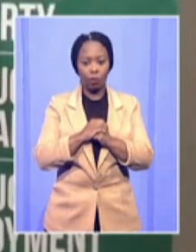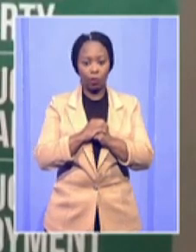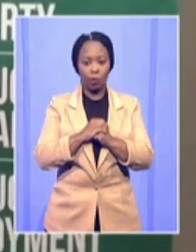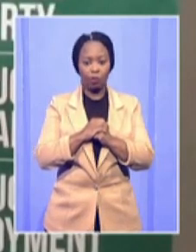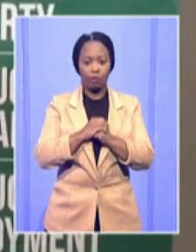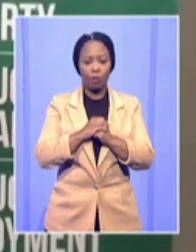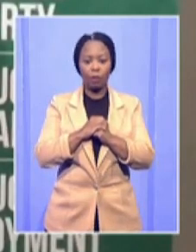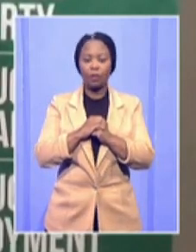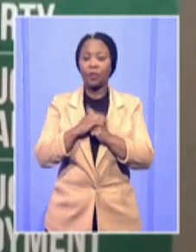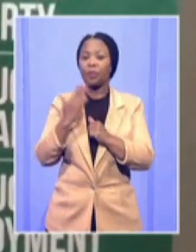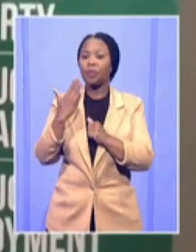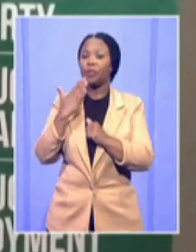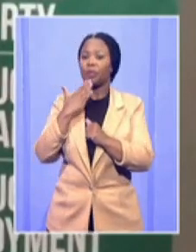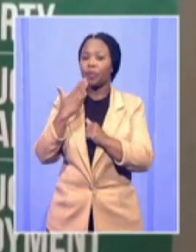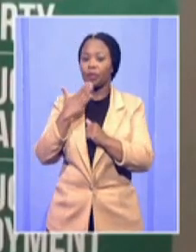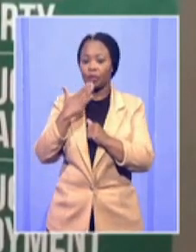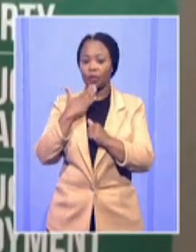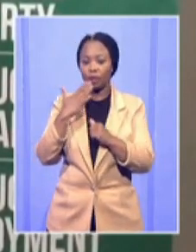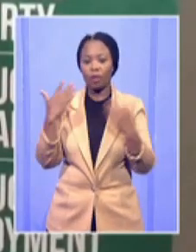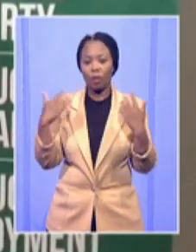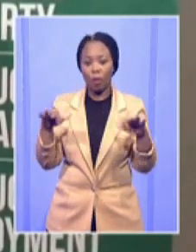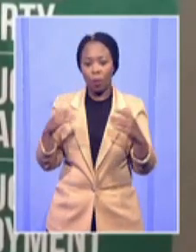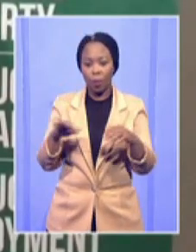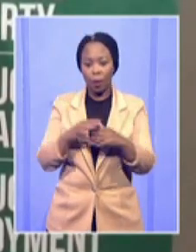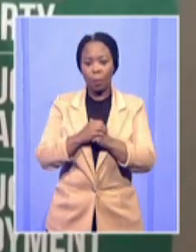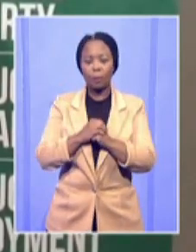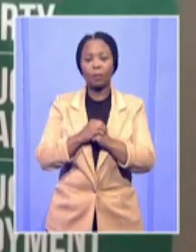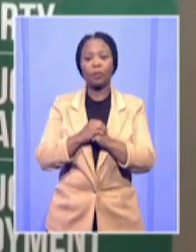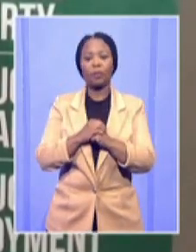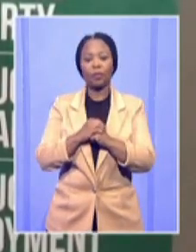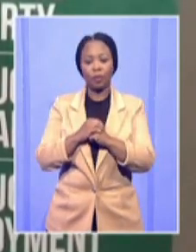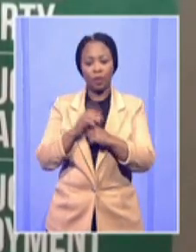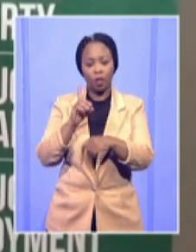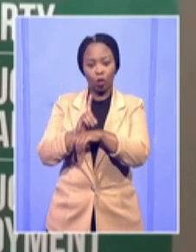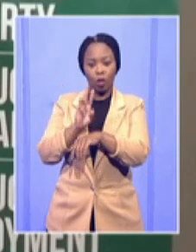Thank you very much, Dr. Damos.